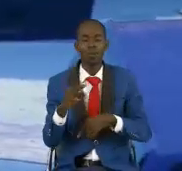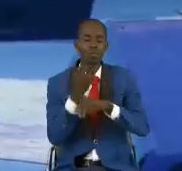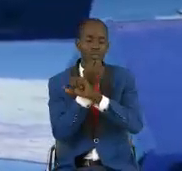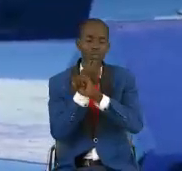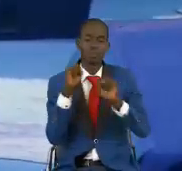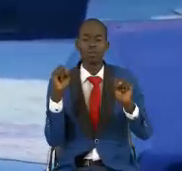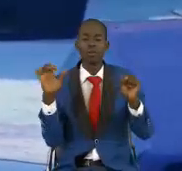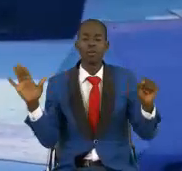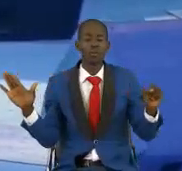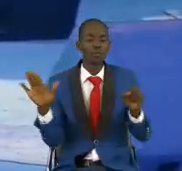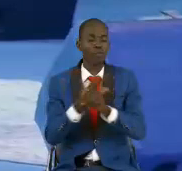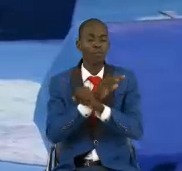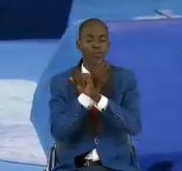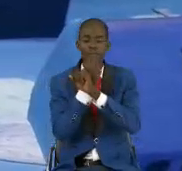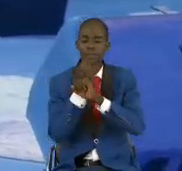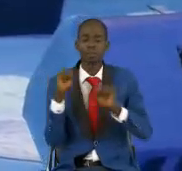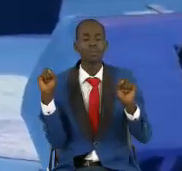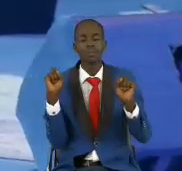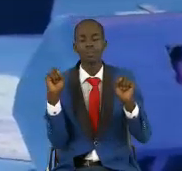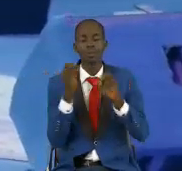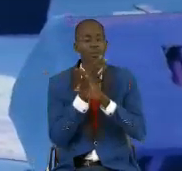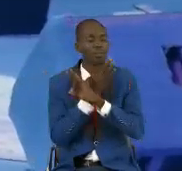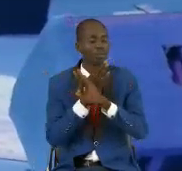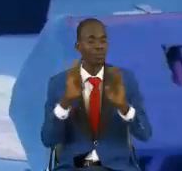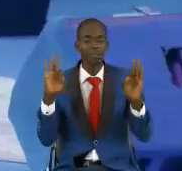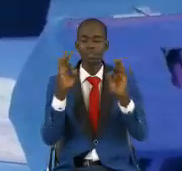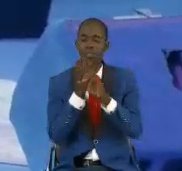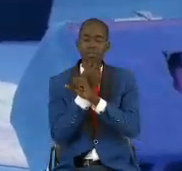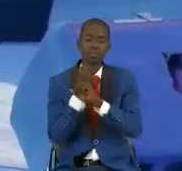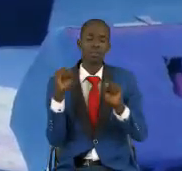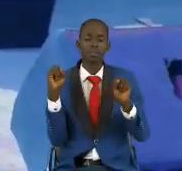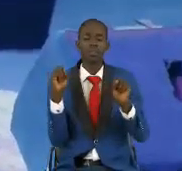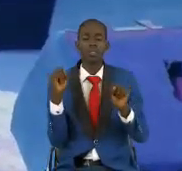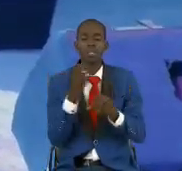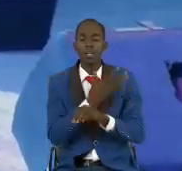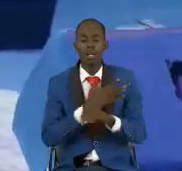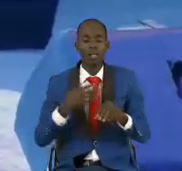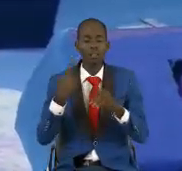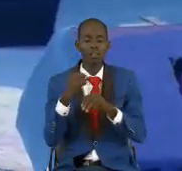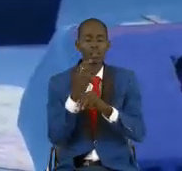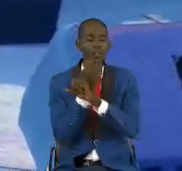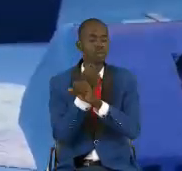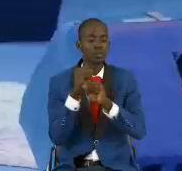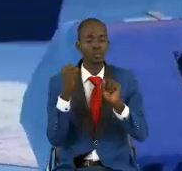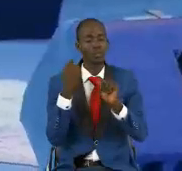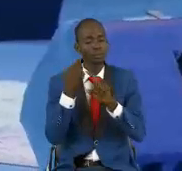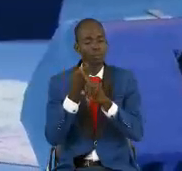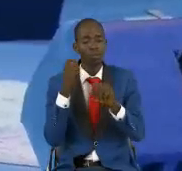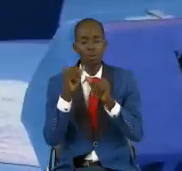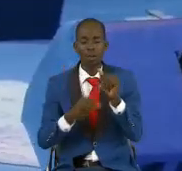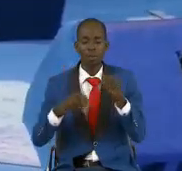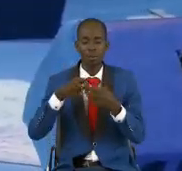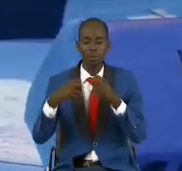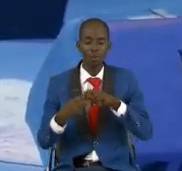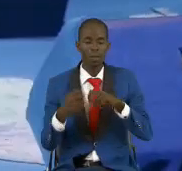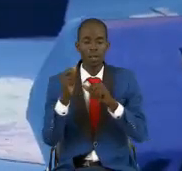full redemption, free redemption, and redemption from every problem, every